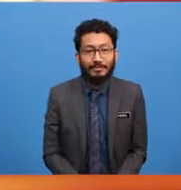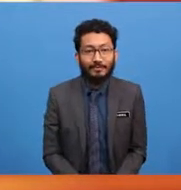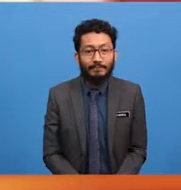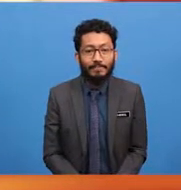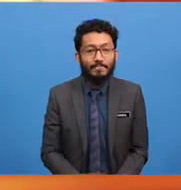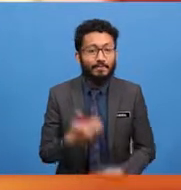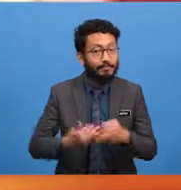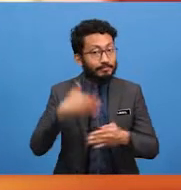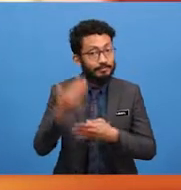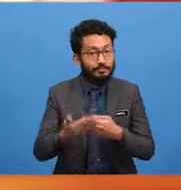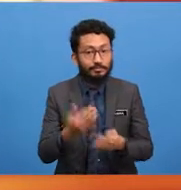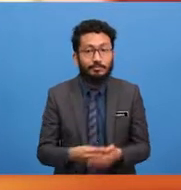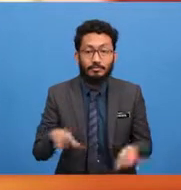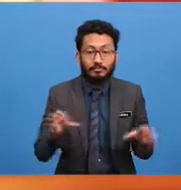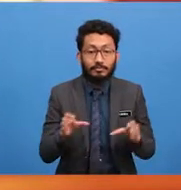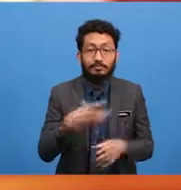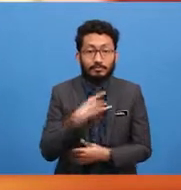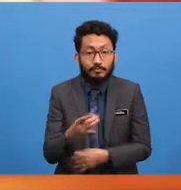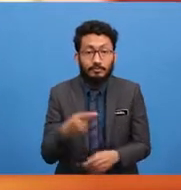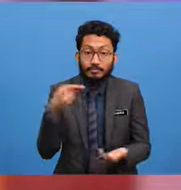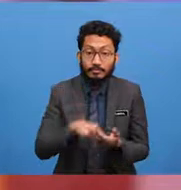Next, do you like this sweater?